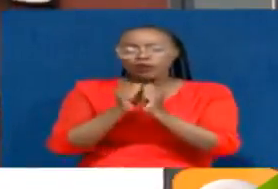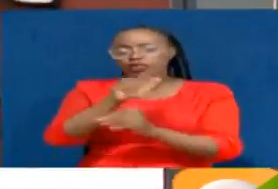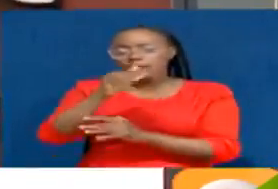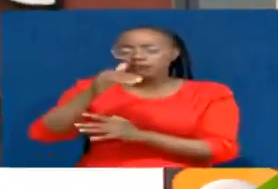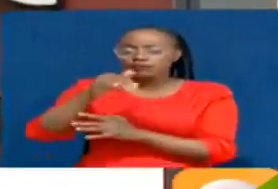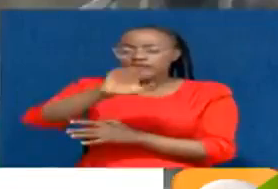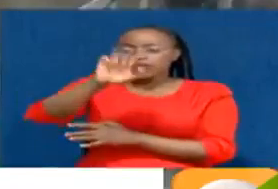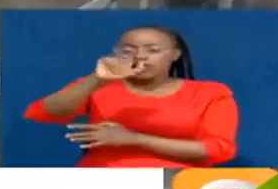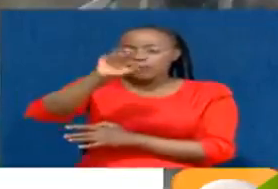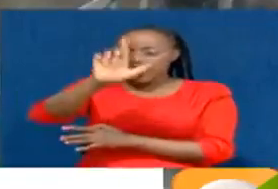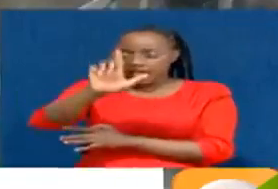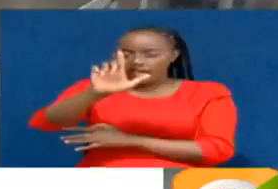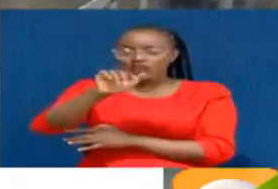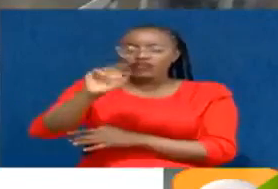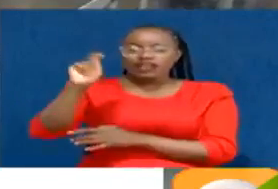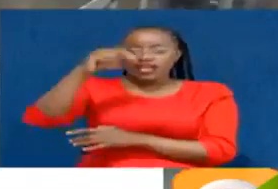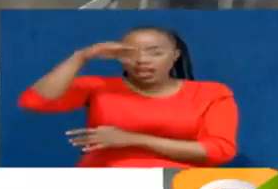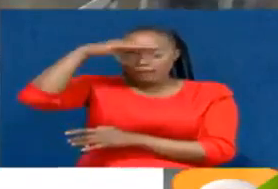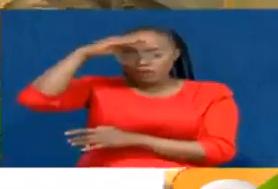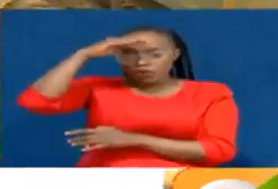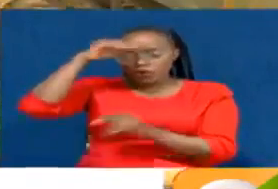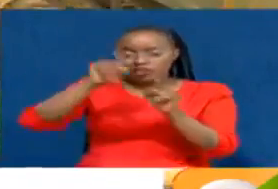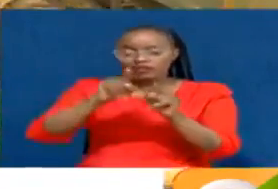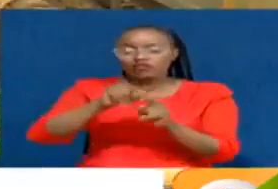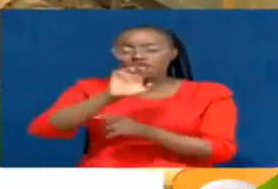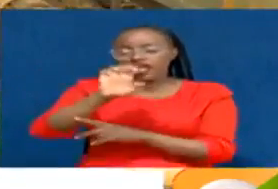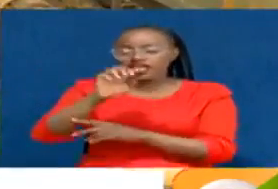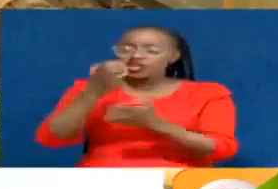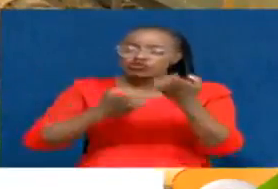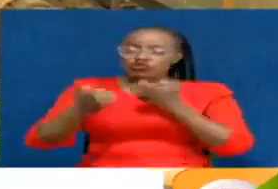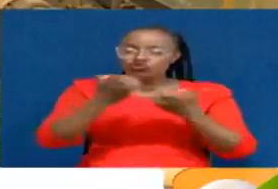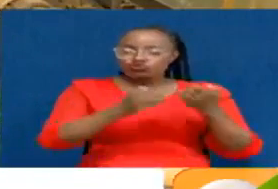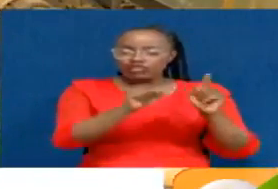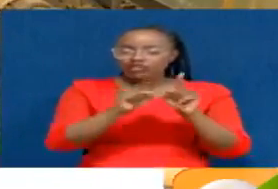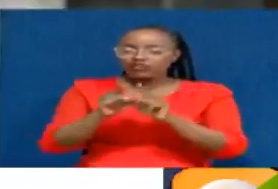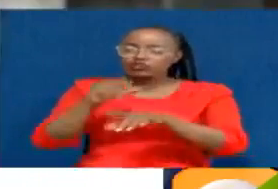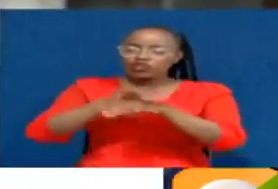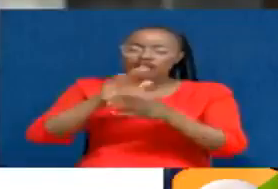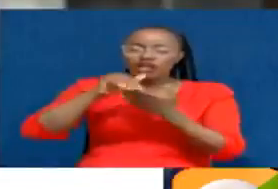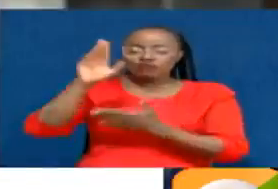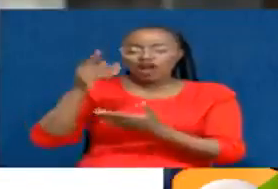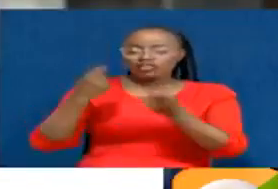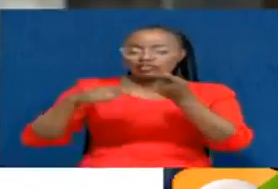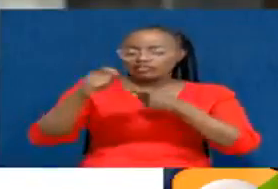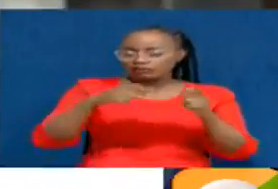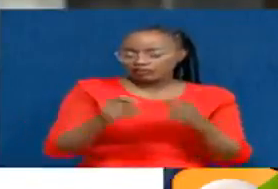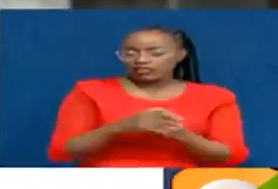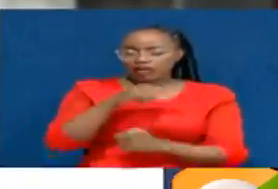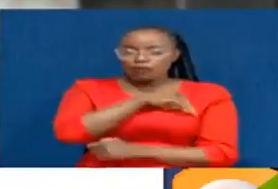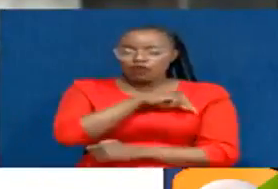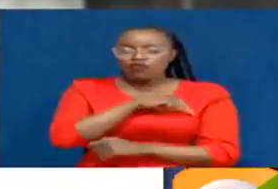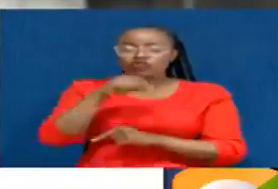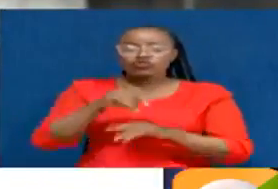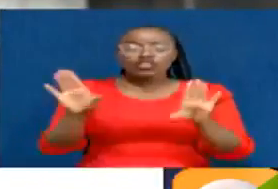parent company, EABL, Kenya Breweries is banking on e-commerce and off-trade to drive sales this year. Today, because they are